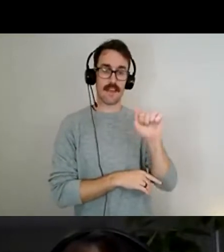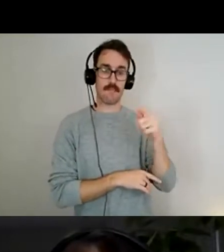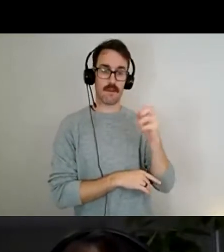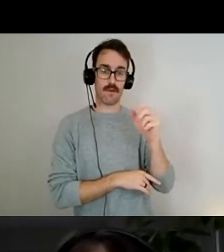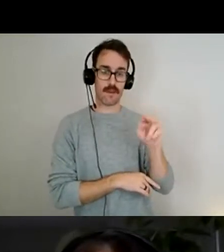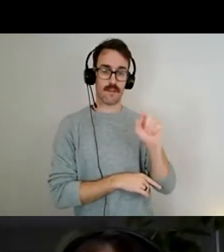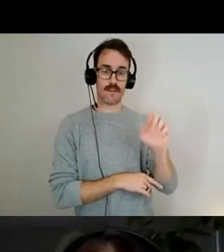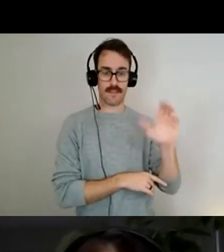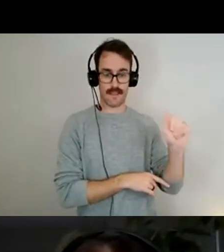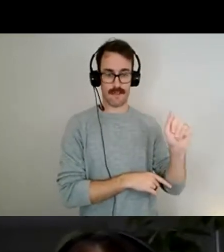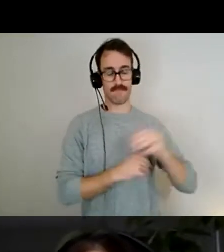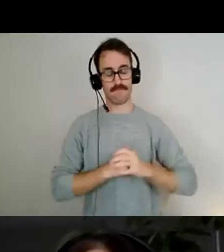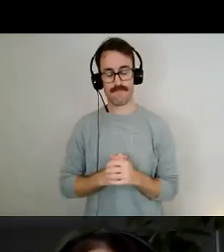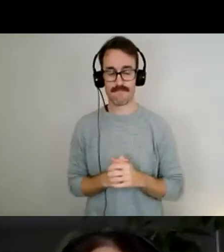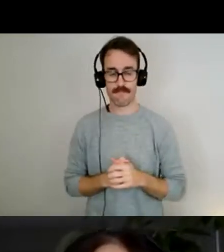gta@eapon.ca.